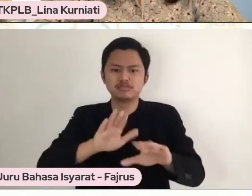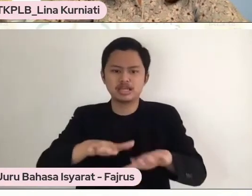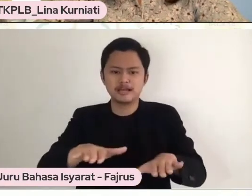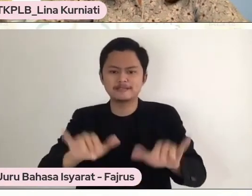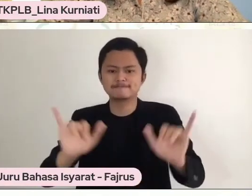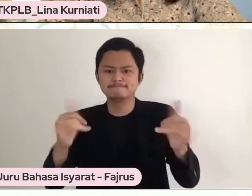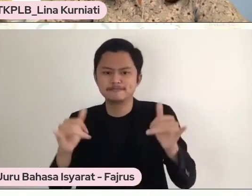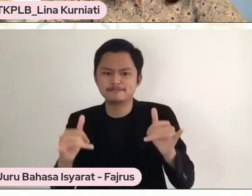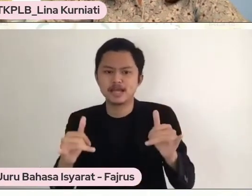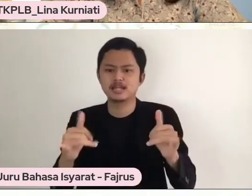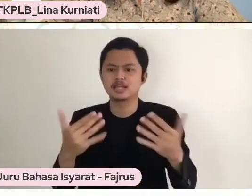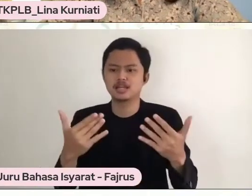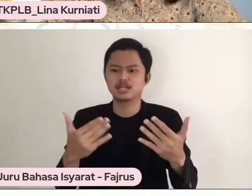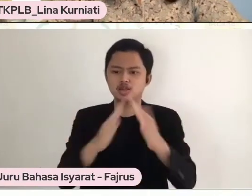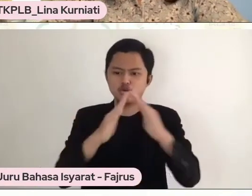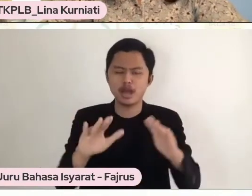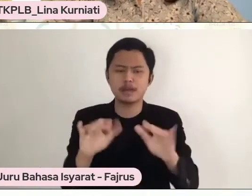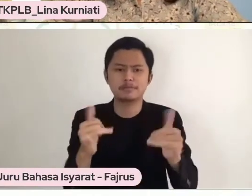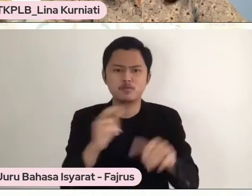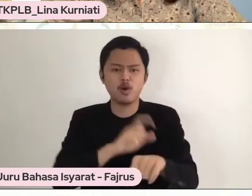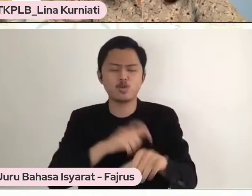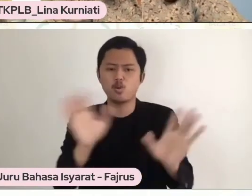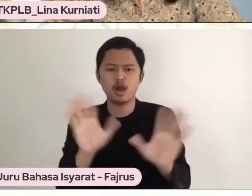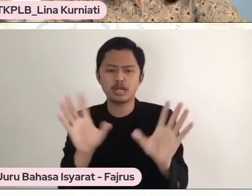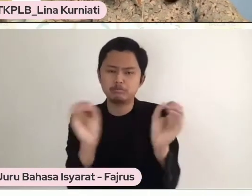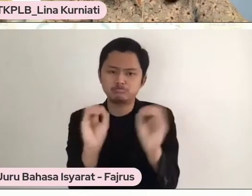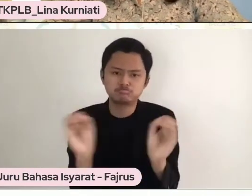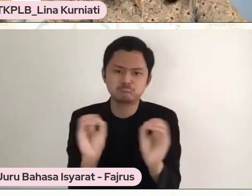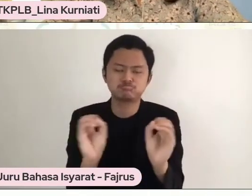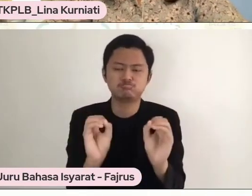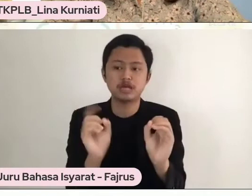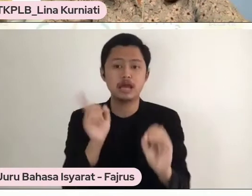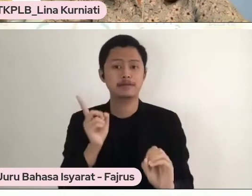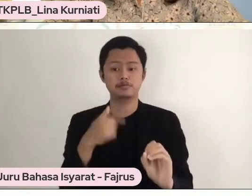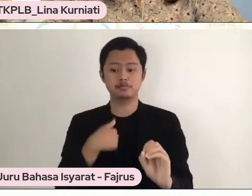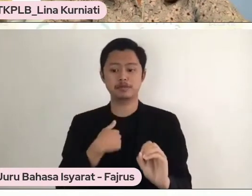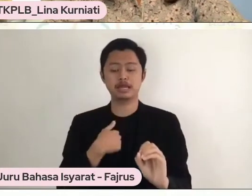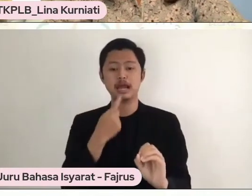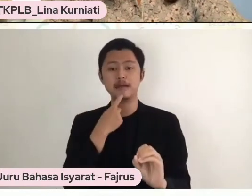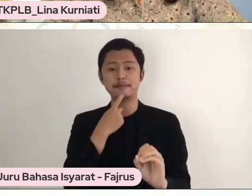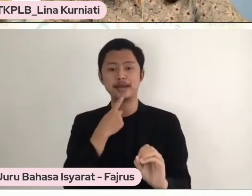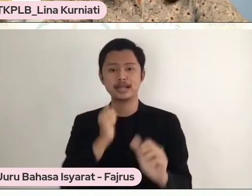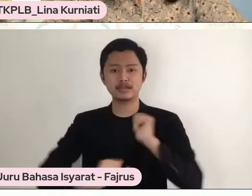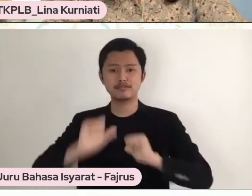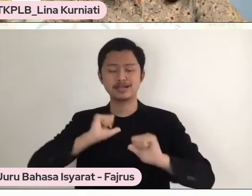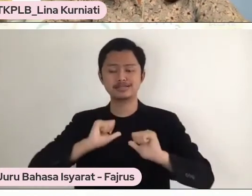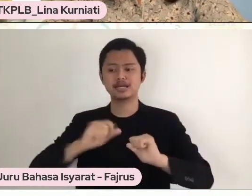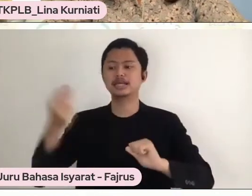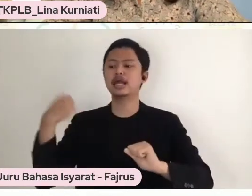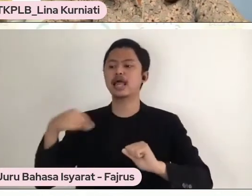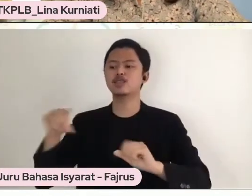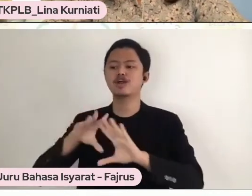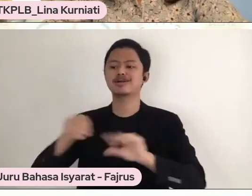teach their child at home because they have to work in the office or